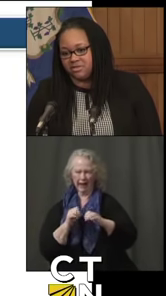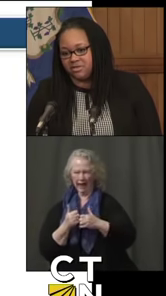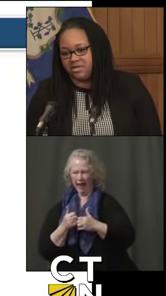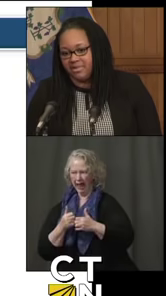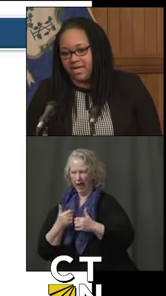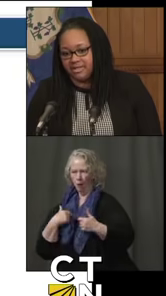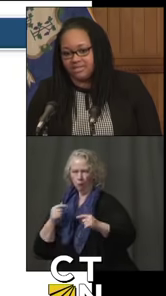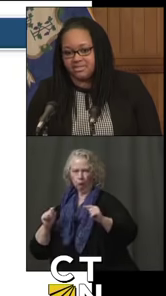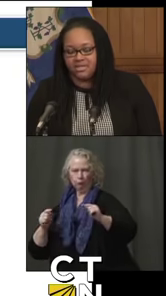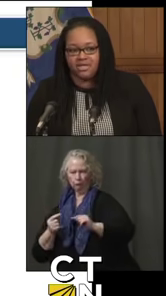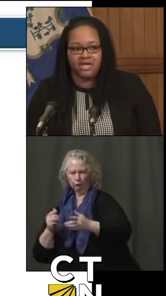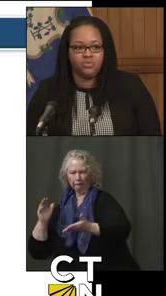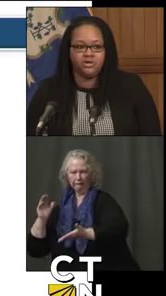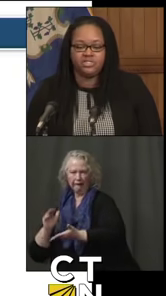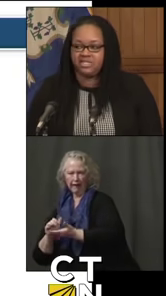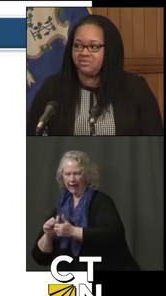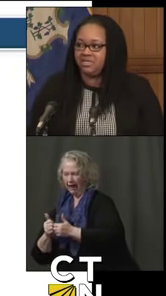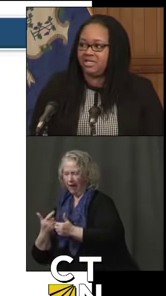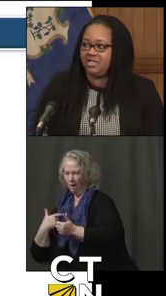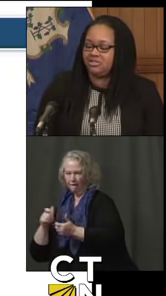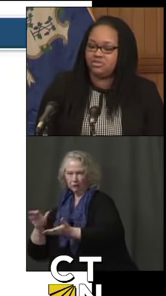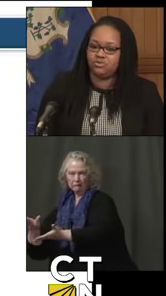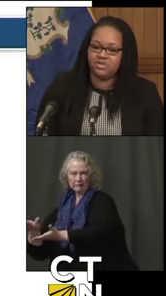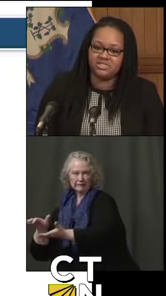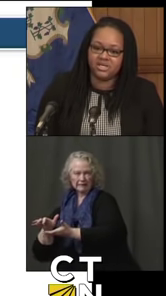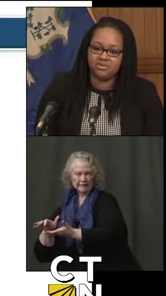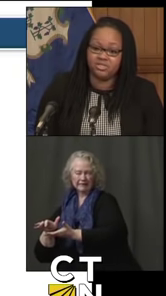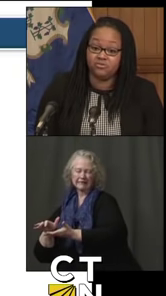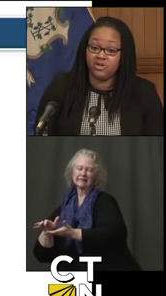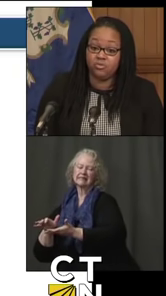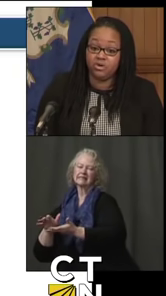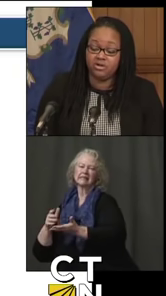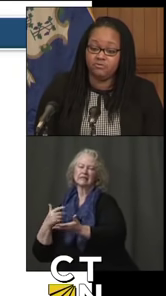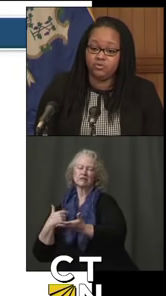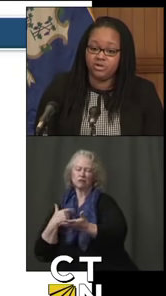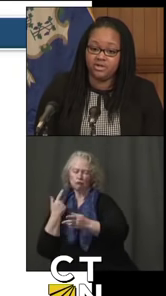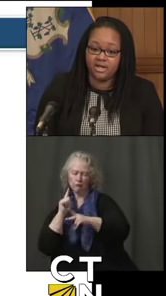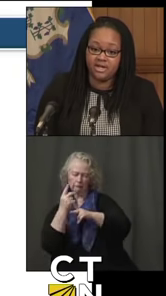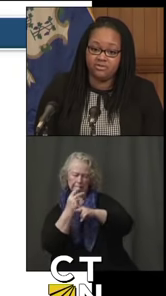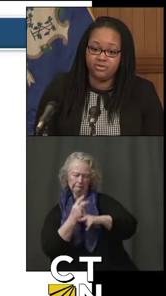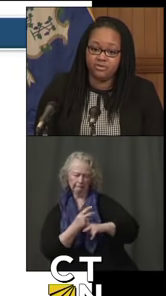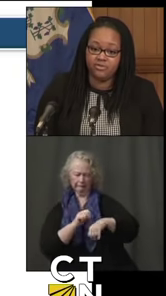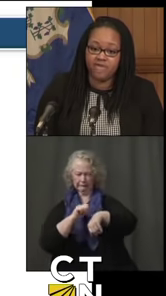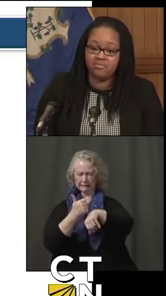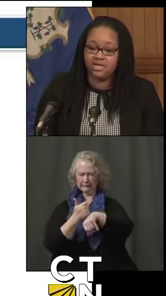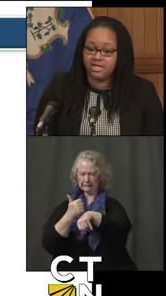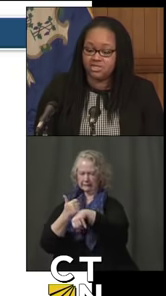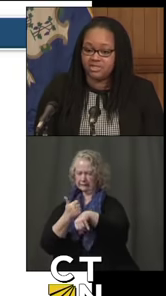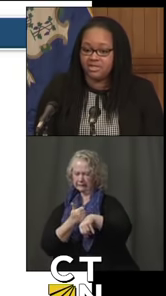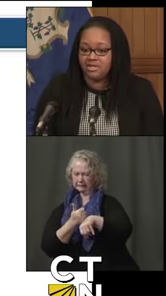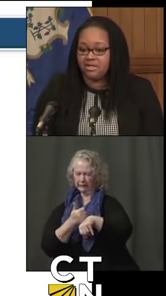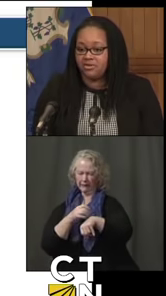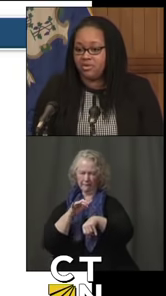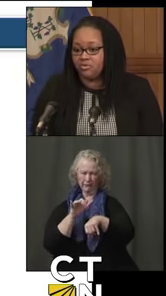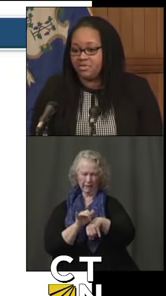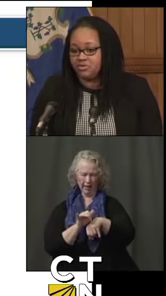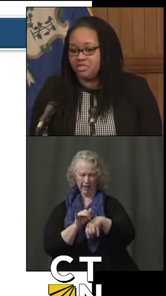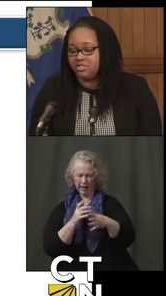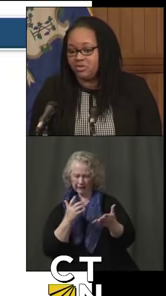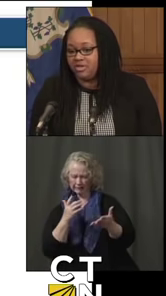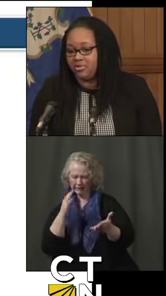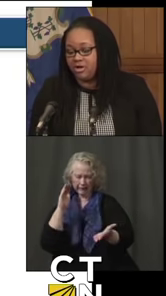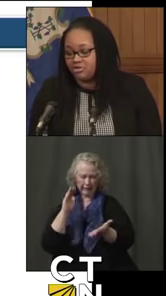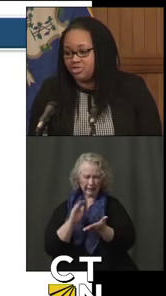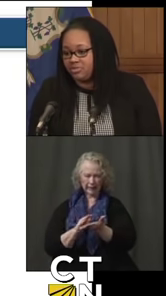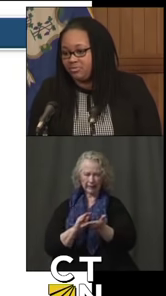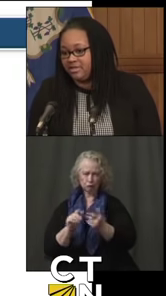fiscal year in balance. And we are just beginning to establish a framework for that mitigation. We will be doing